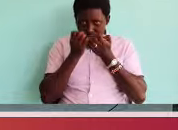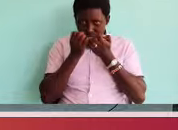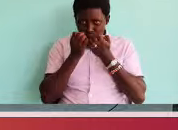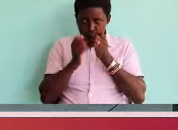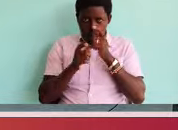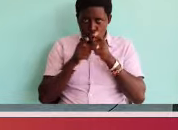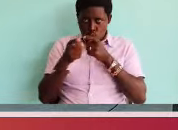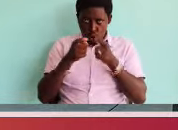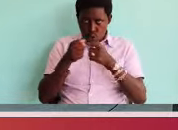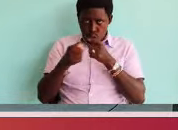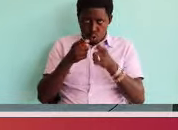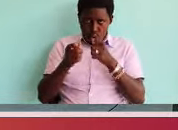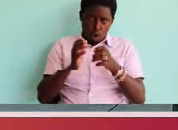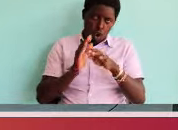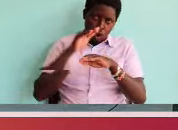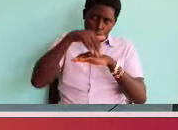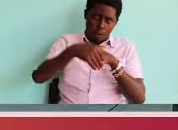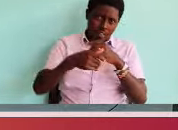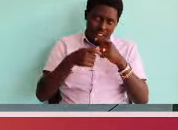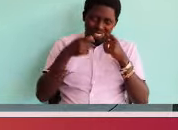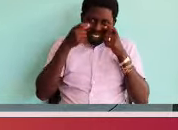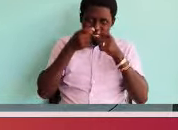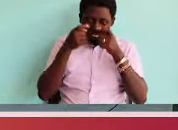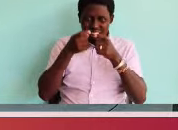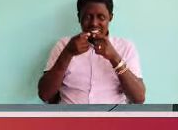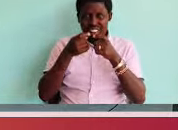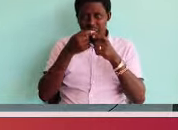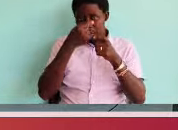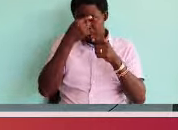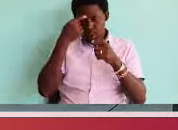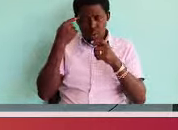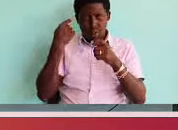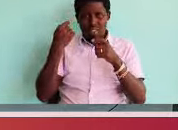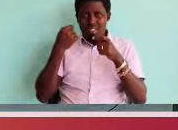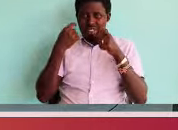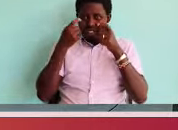sin, because sin will have him.